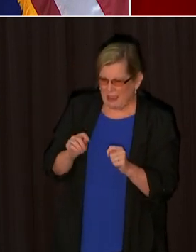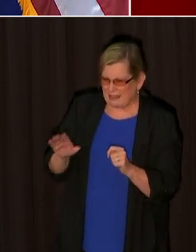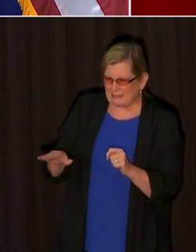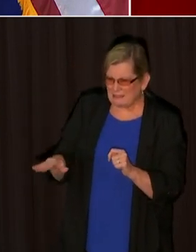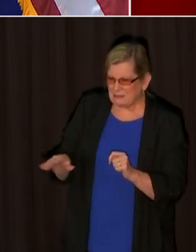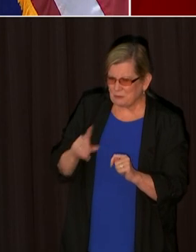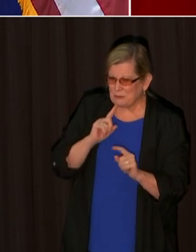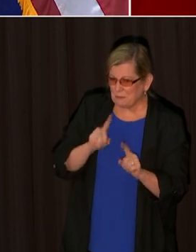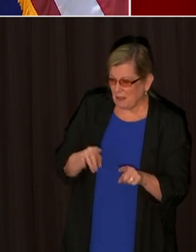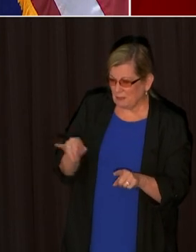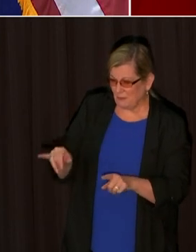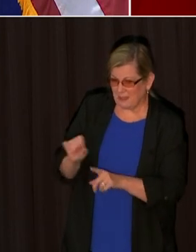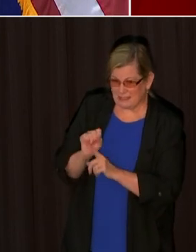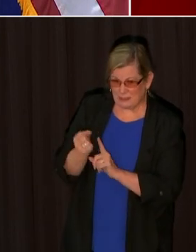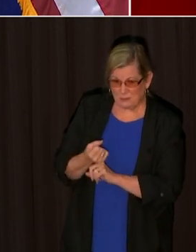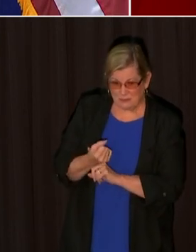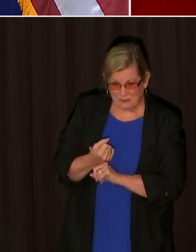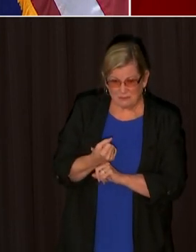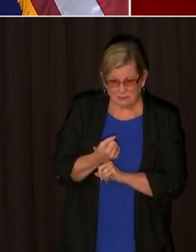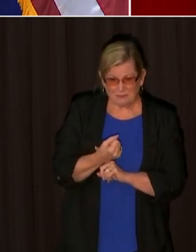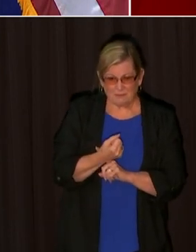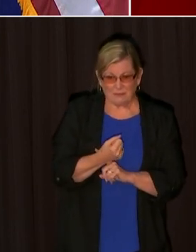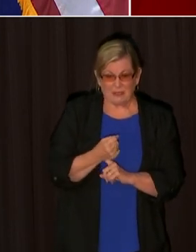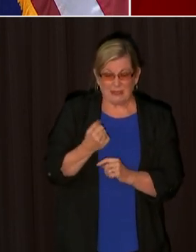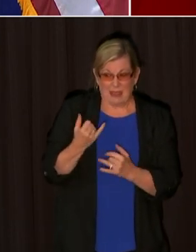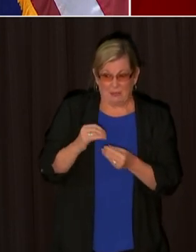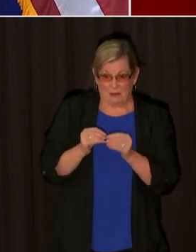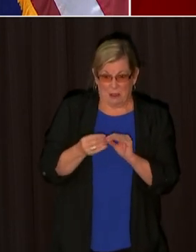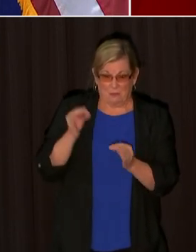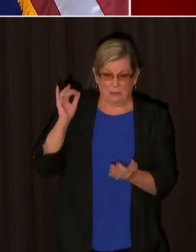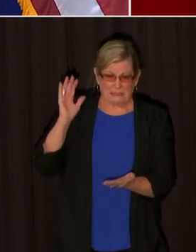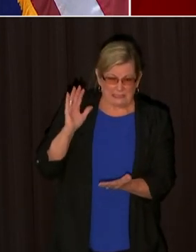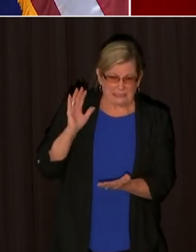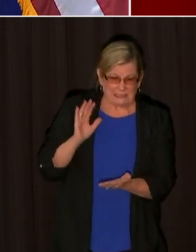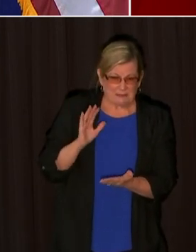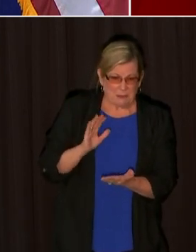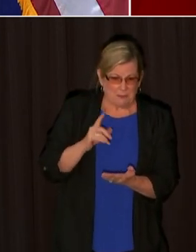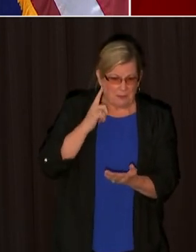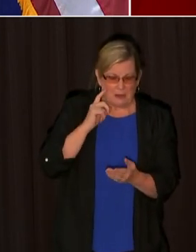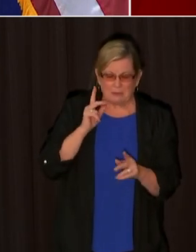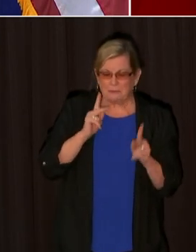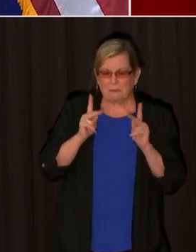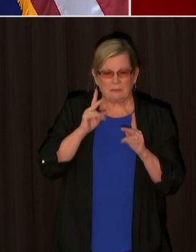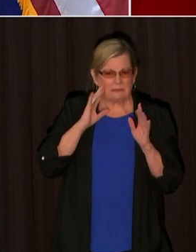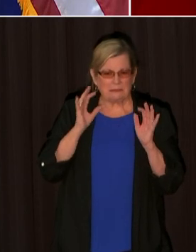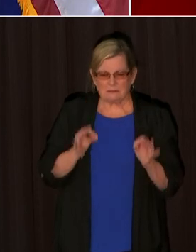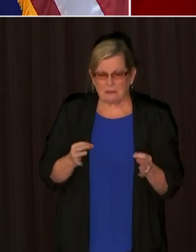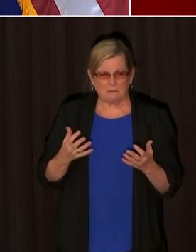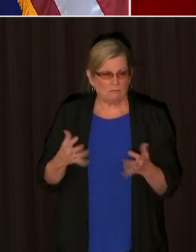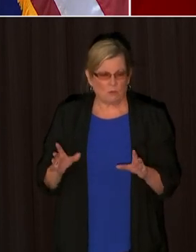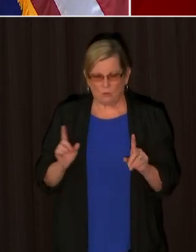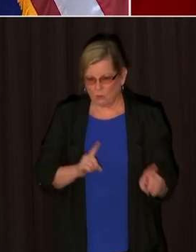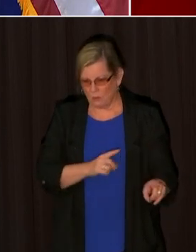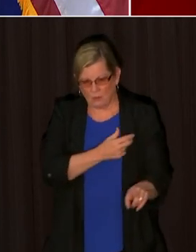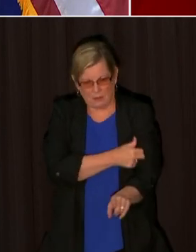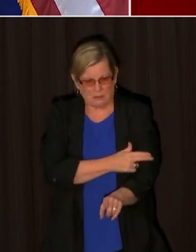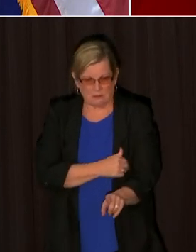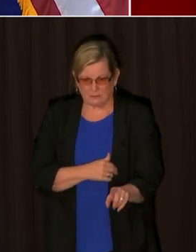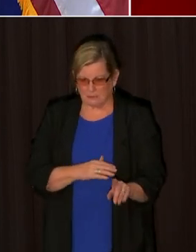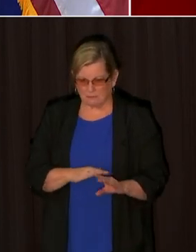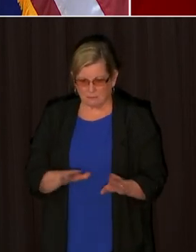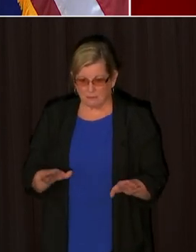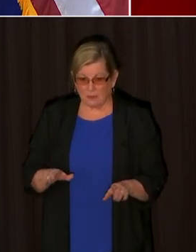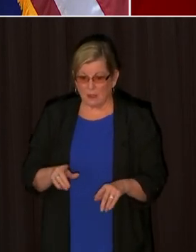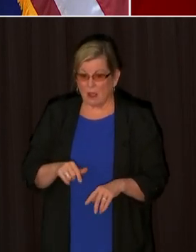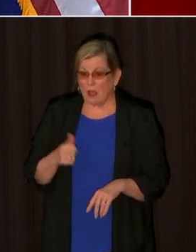our hospital and health system volume was due to intentional actions. However, we know that there are some things that are happening because